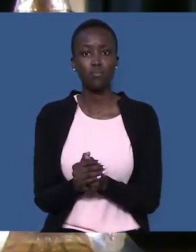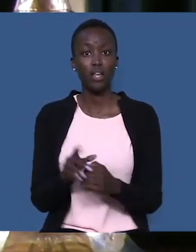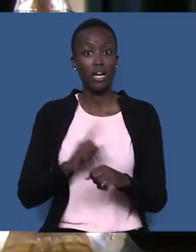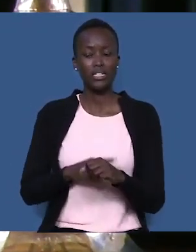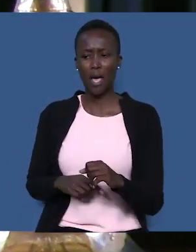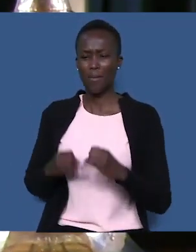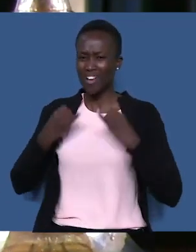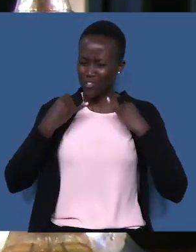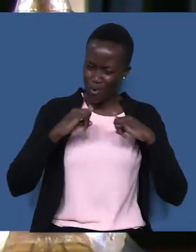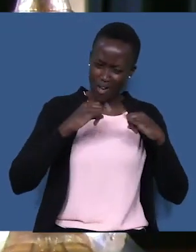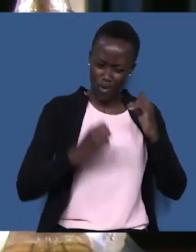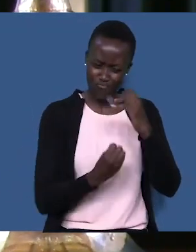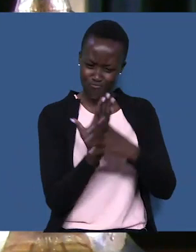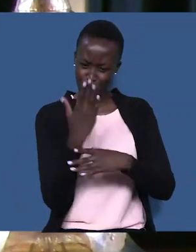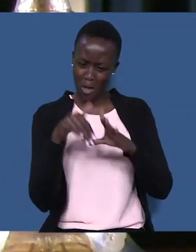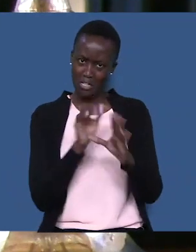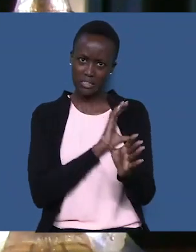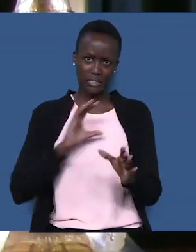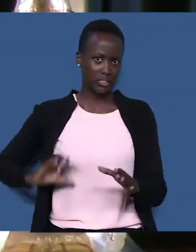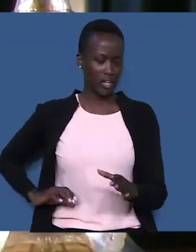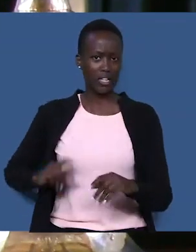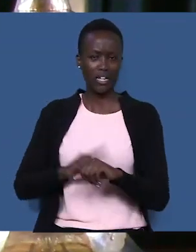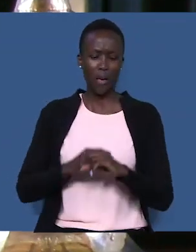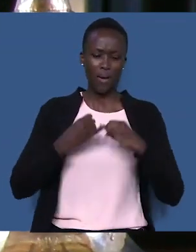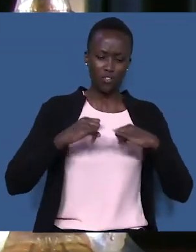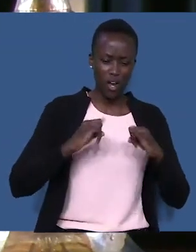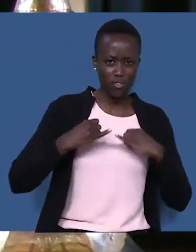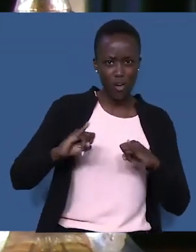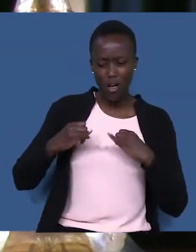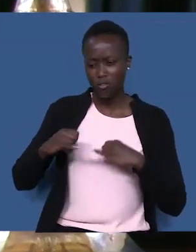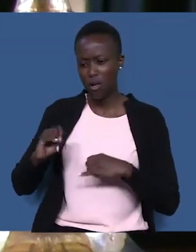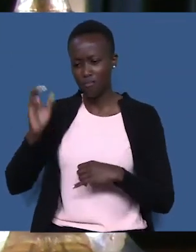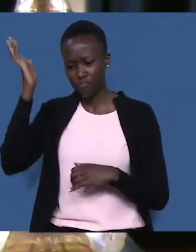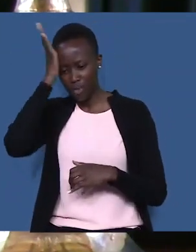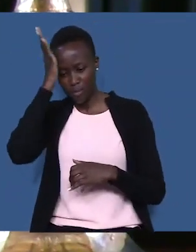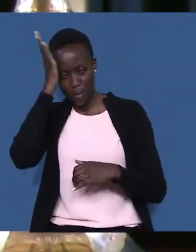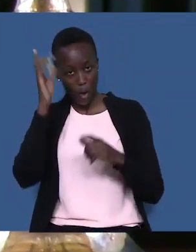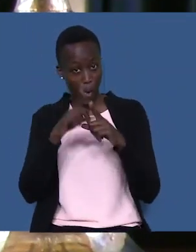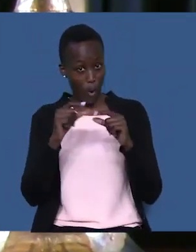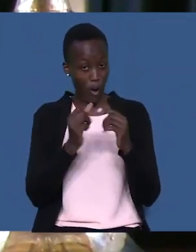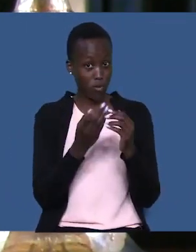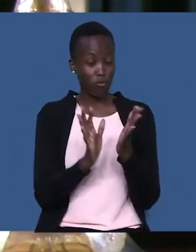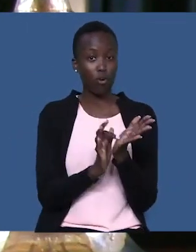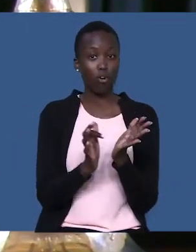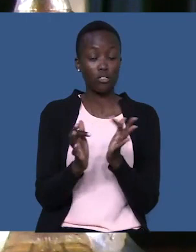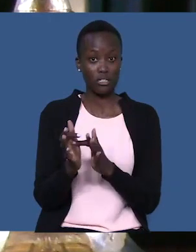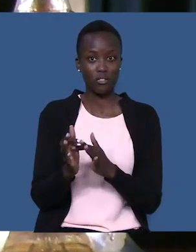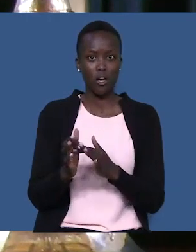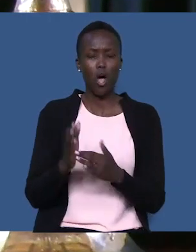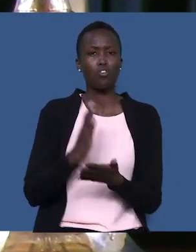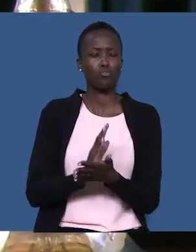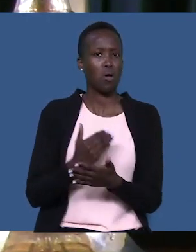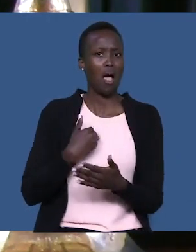we try to grow in Christ and as we try to meditate in the Word of God, we will experience what I call disturbances